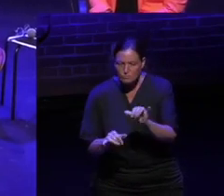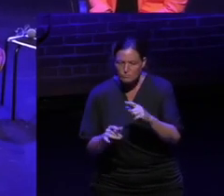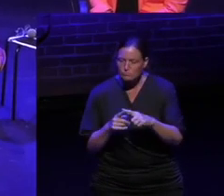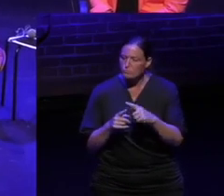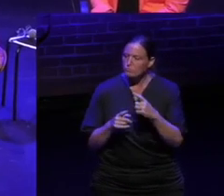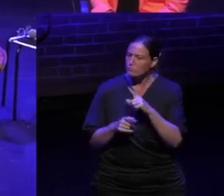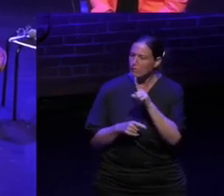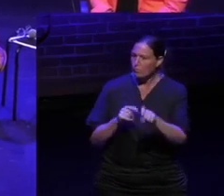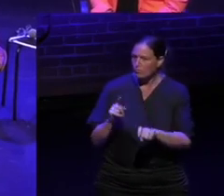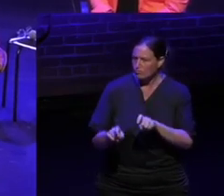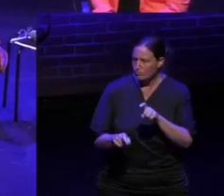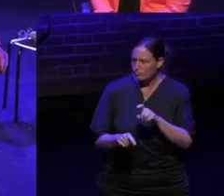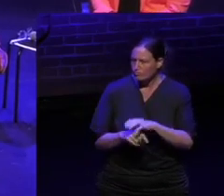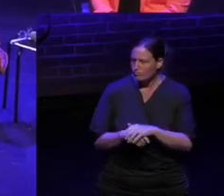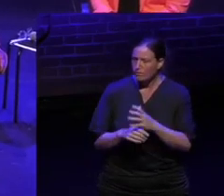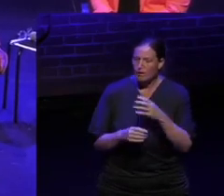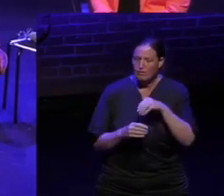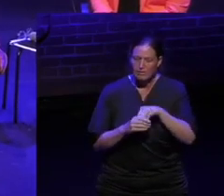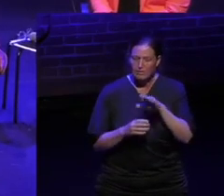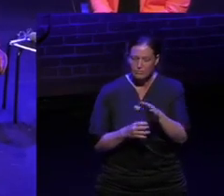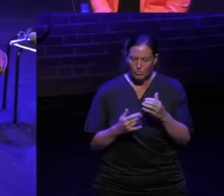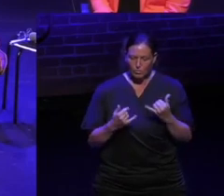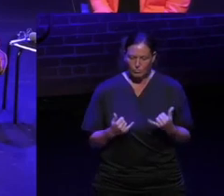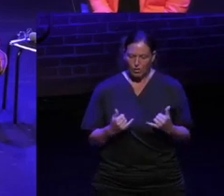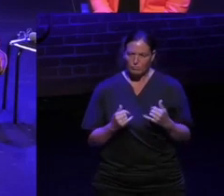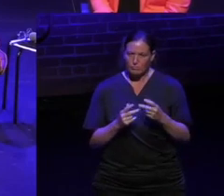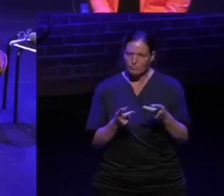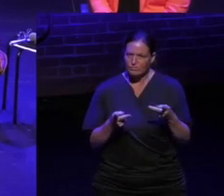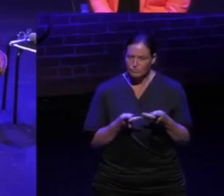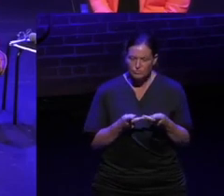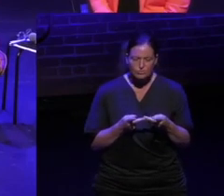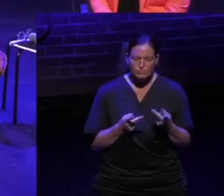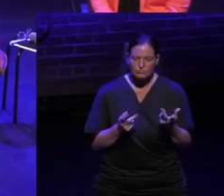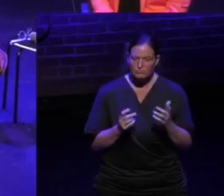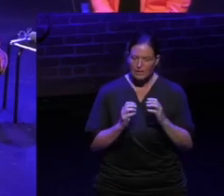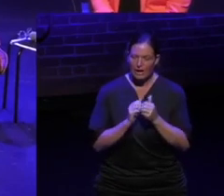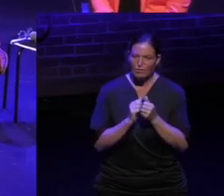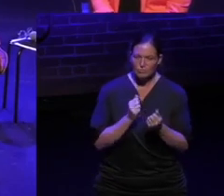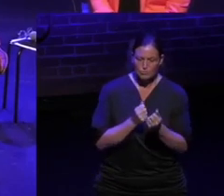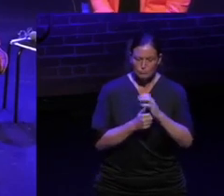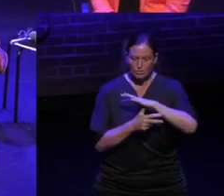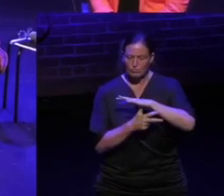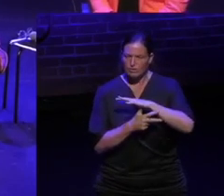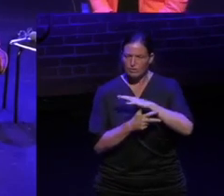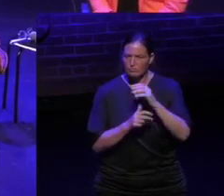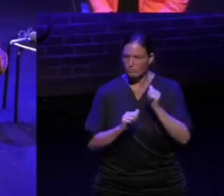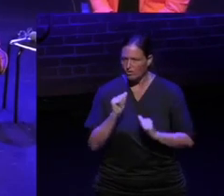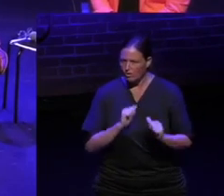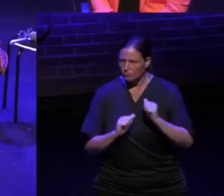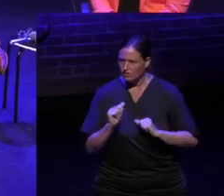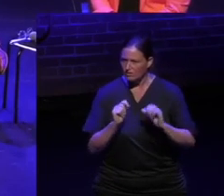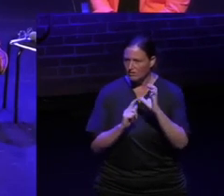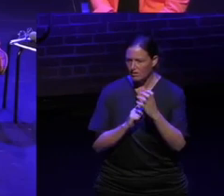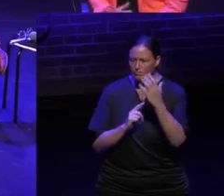My question was going to be about, in your currently held office, how do you prioritize arts and culture? And I think we got a pretty great picture